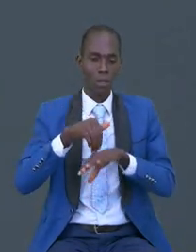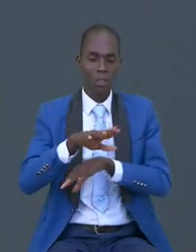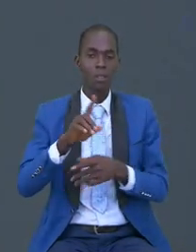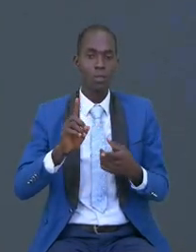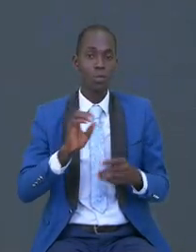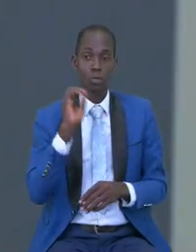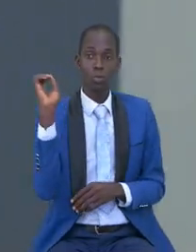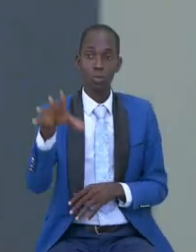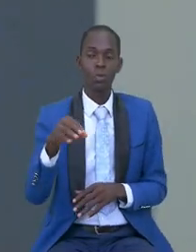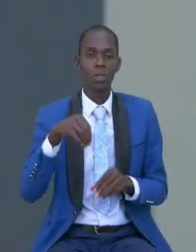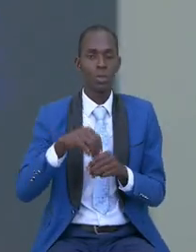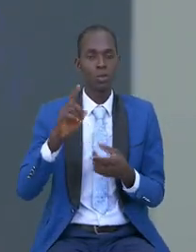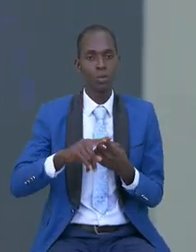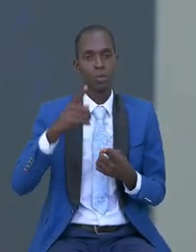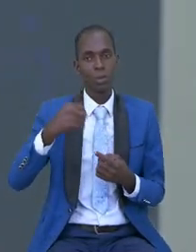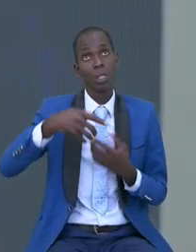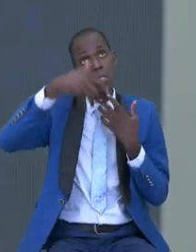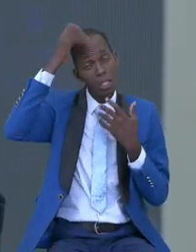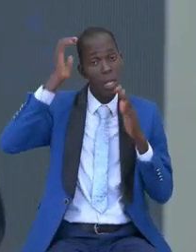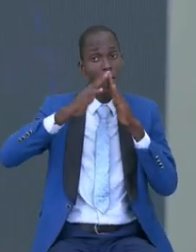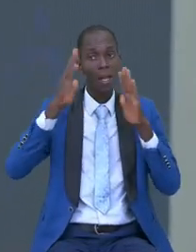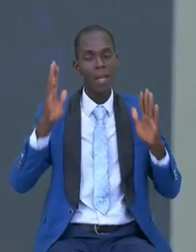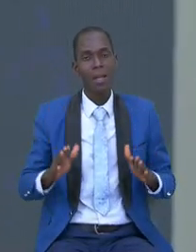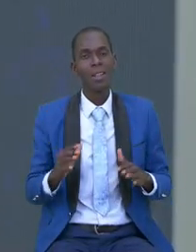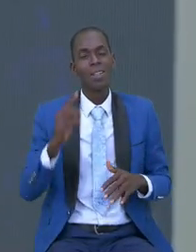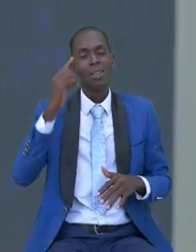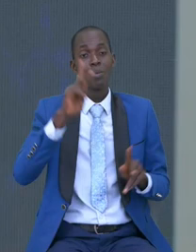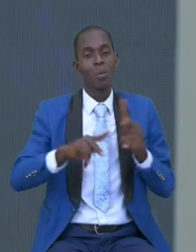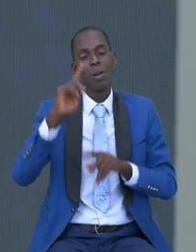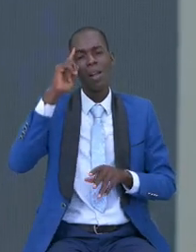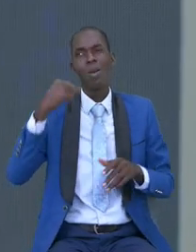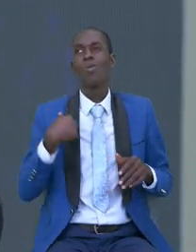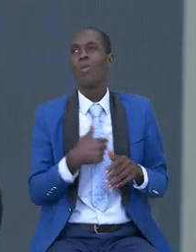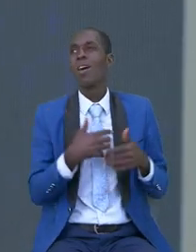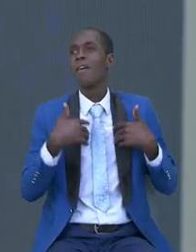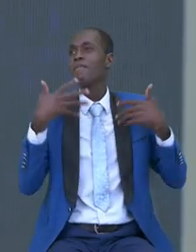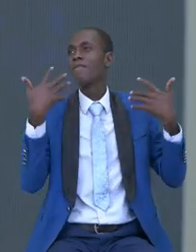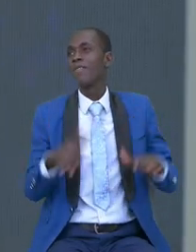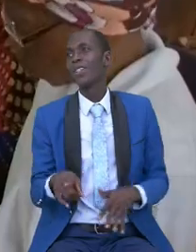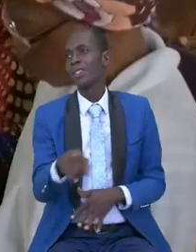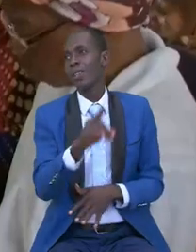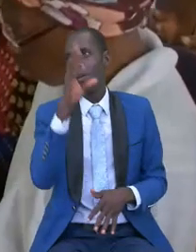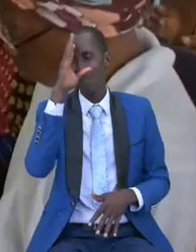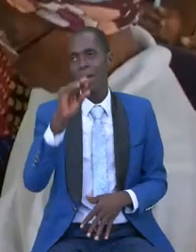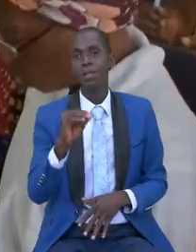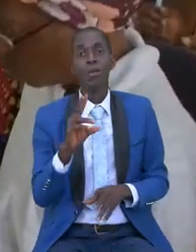they thought, we have finished him. Nobody can finish you.